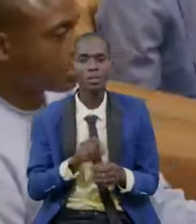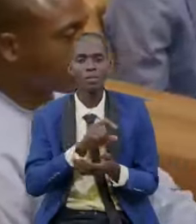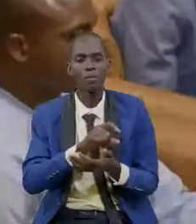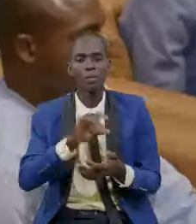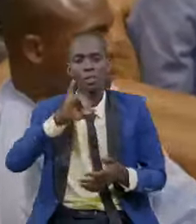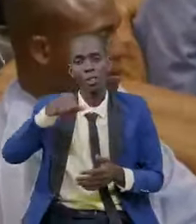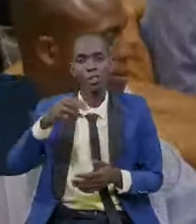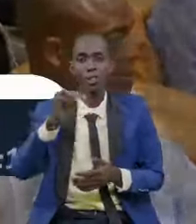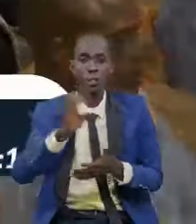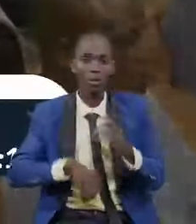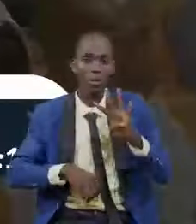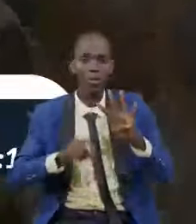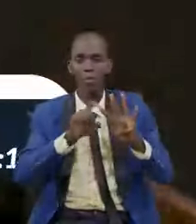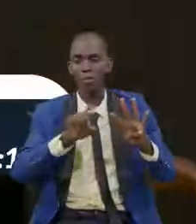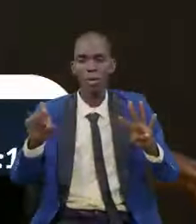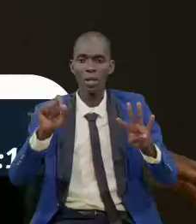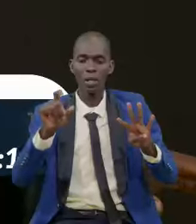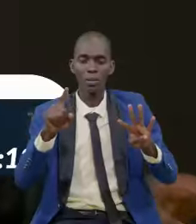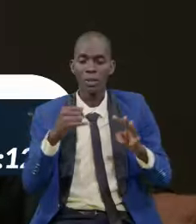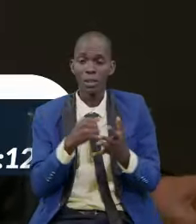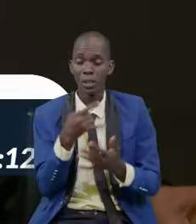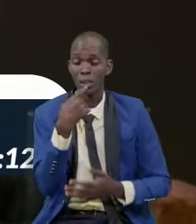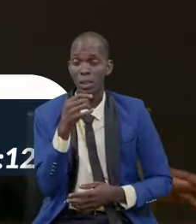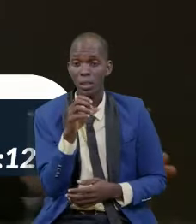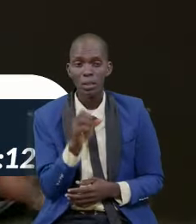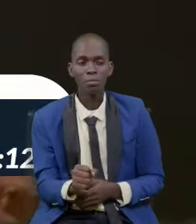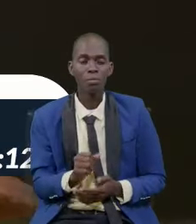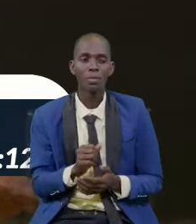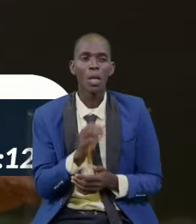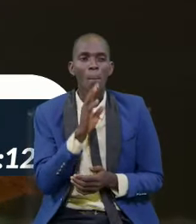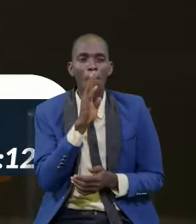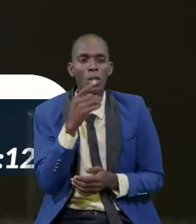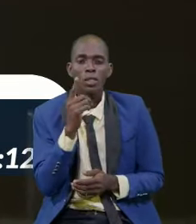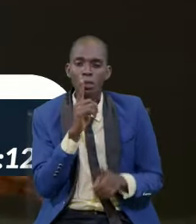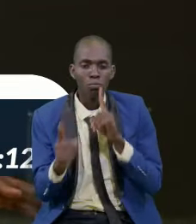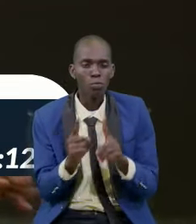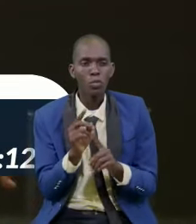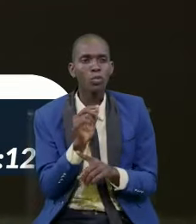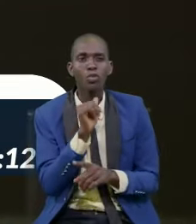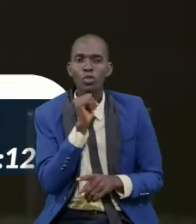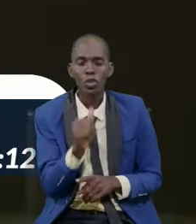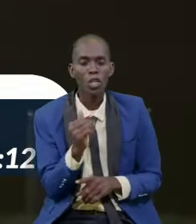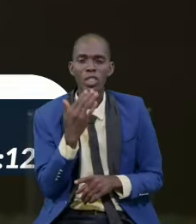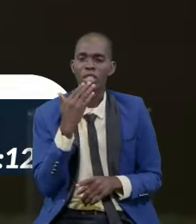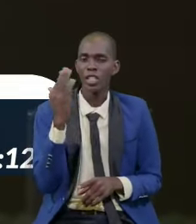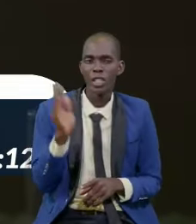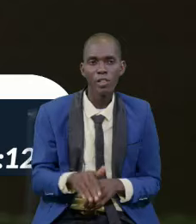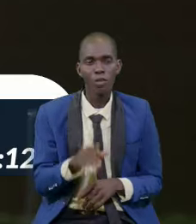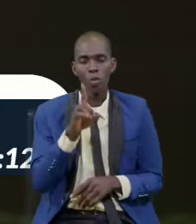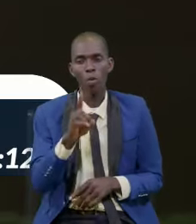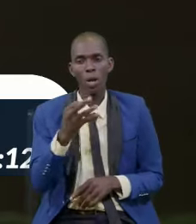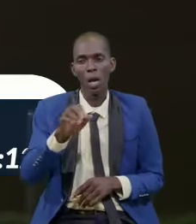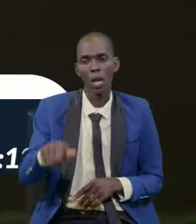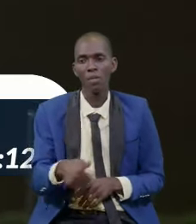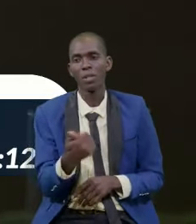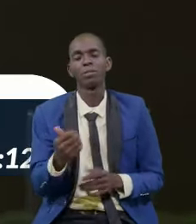11. Chapter 4, verse 11, it says, speak not evil one of another.